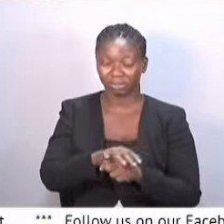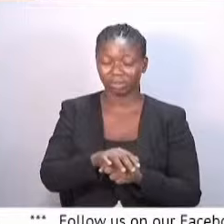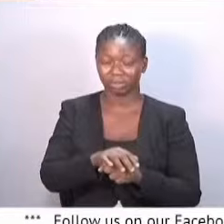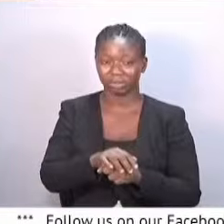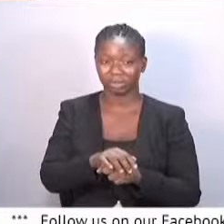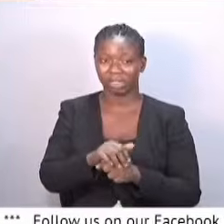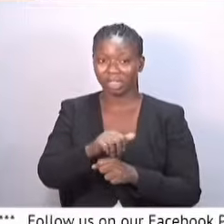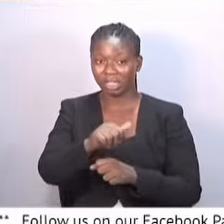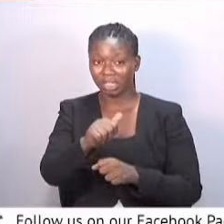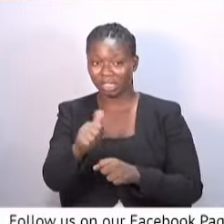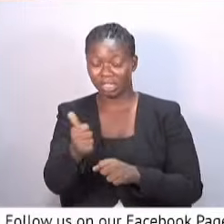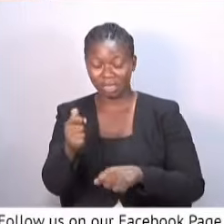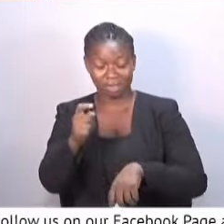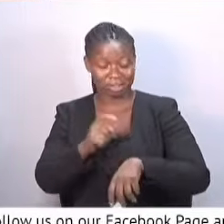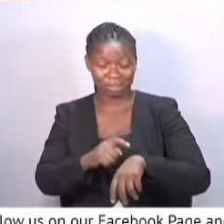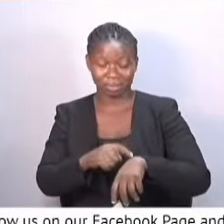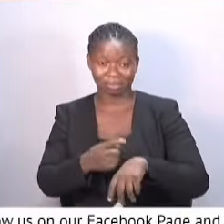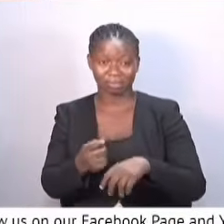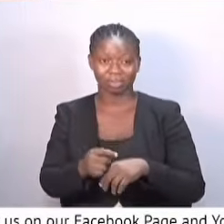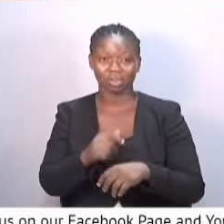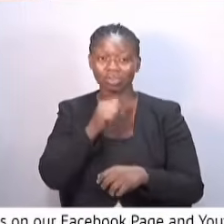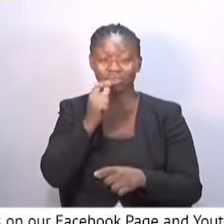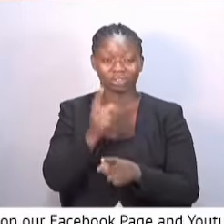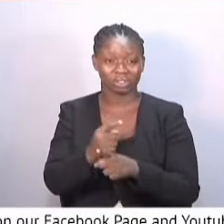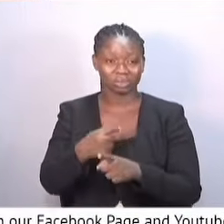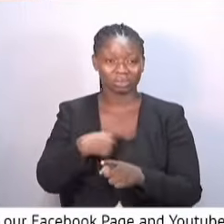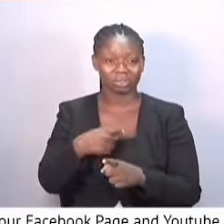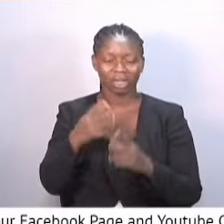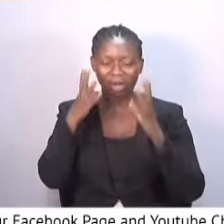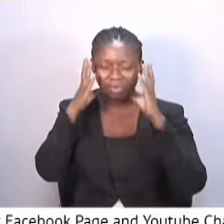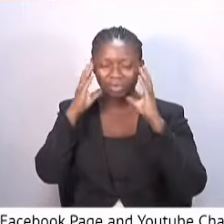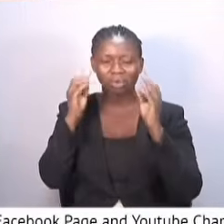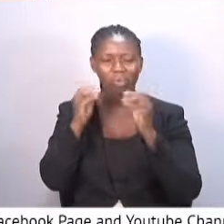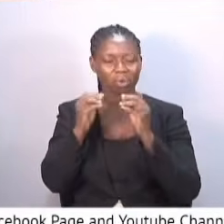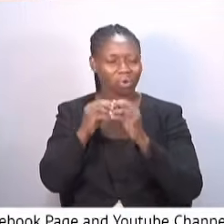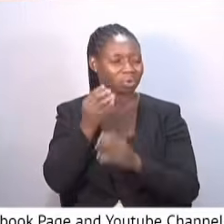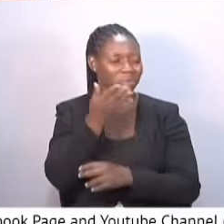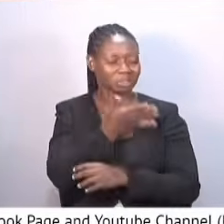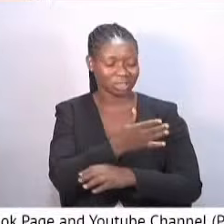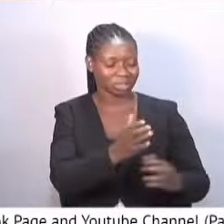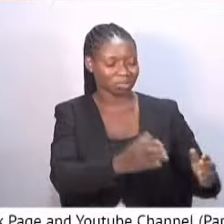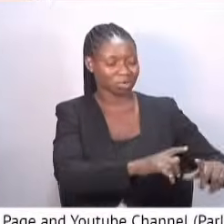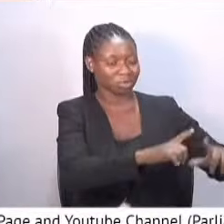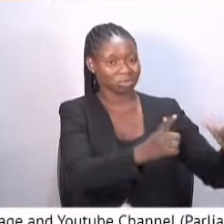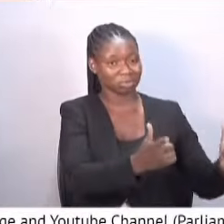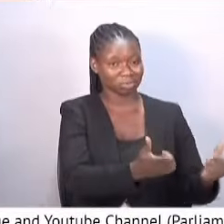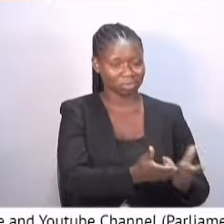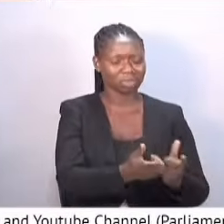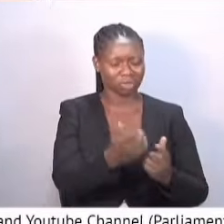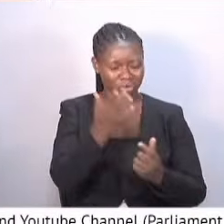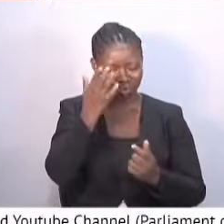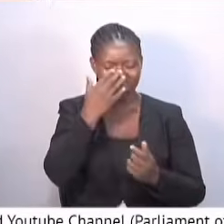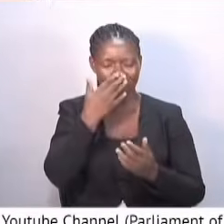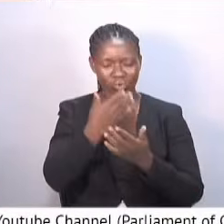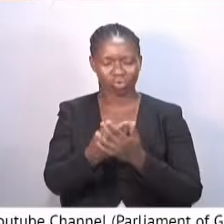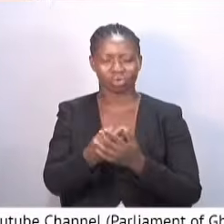that any day, any time, not just me, there are experts here. John Darko is also a very strong person in